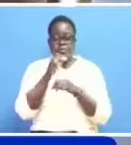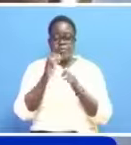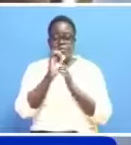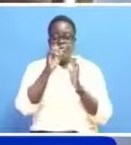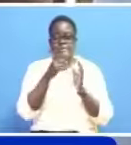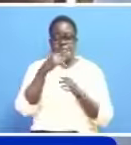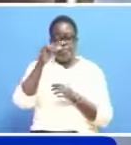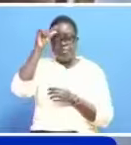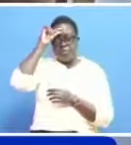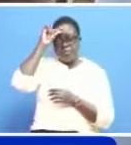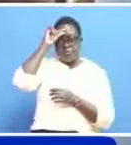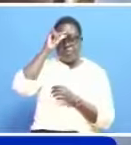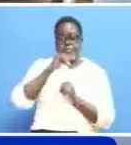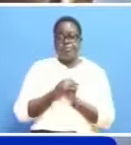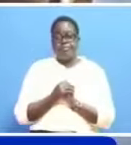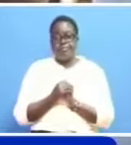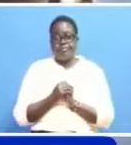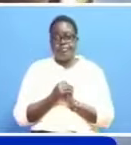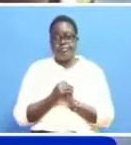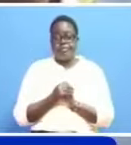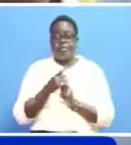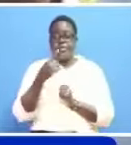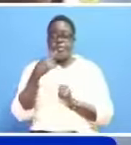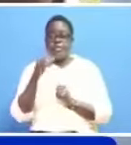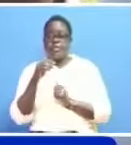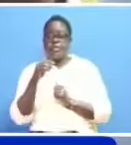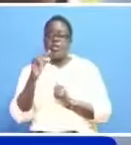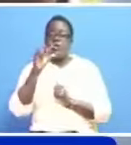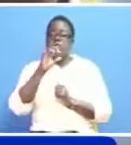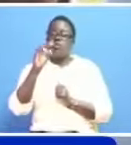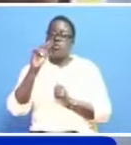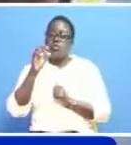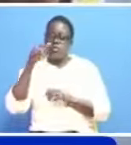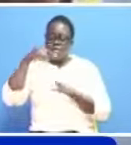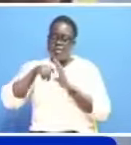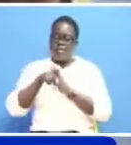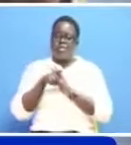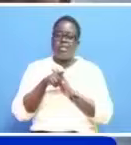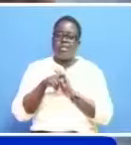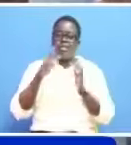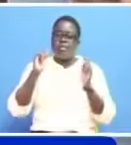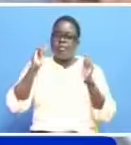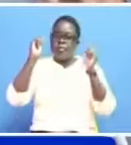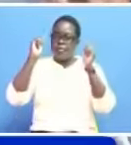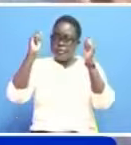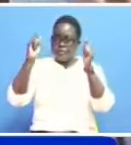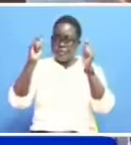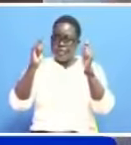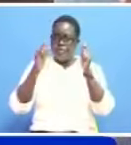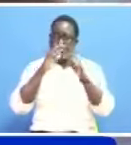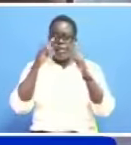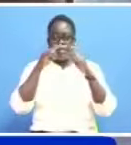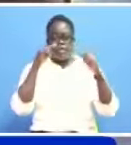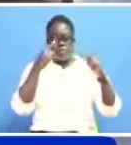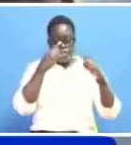and governance. The hooliganism and the goons who infiltrated the protest are an enemy of the